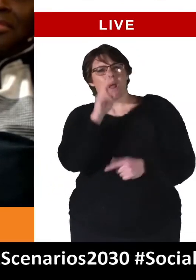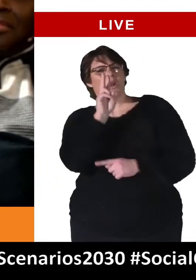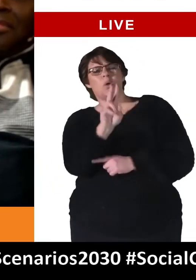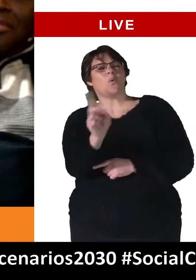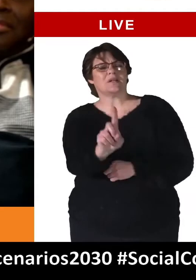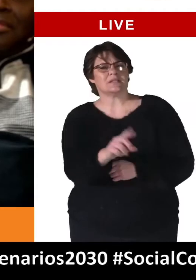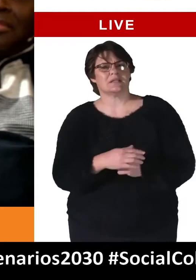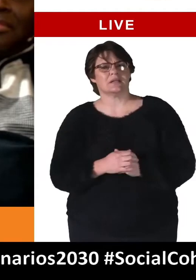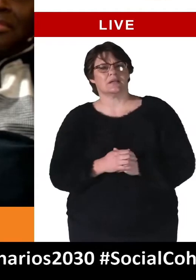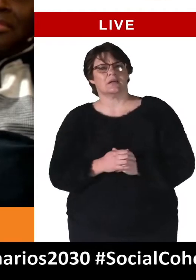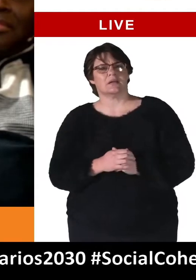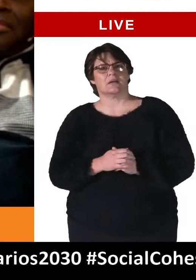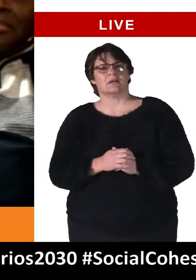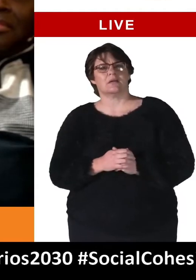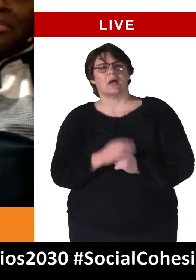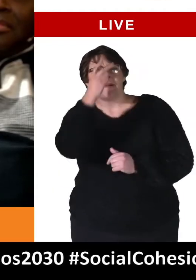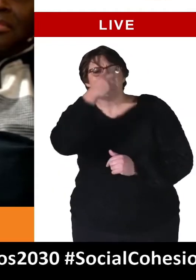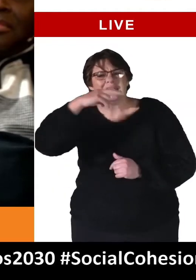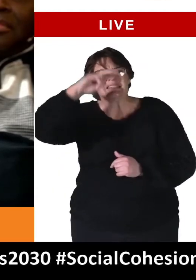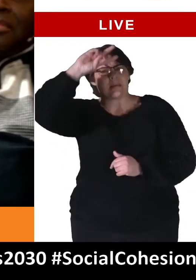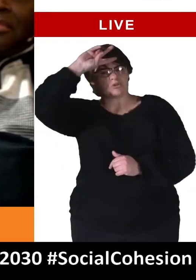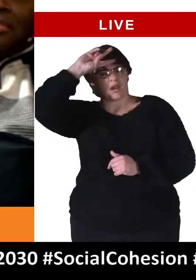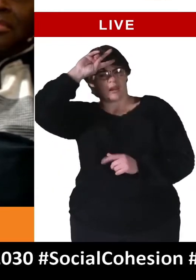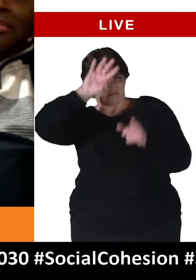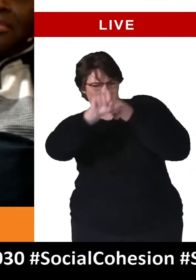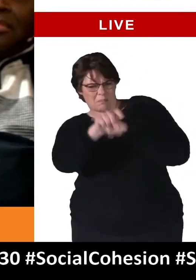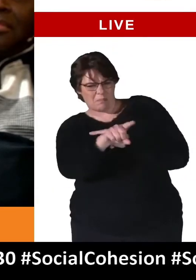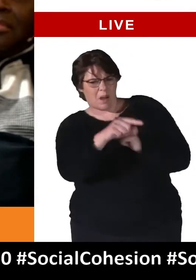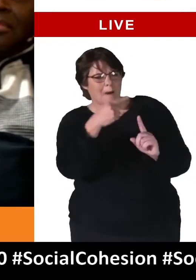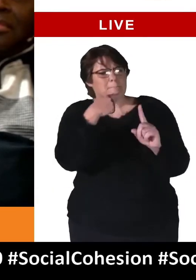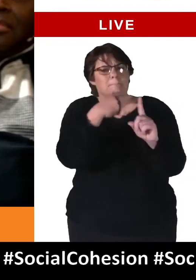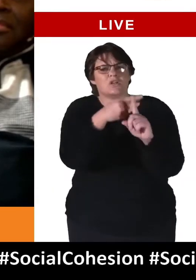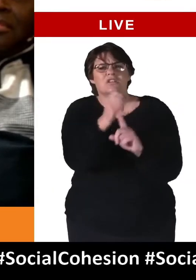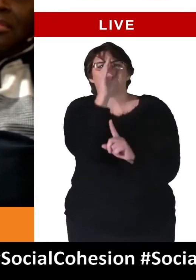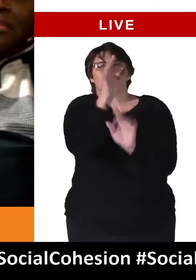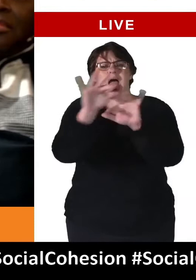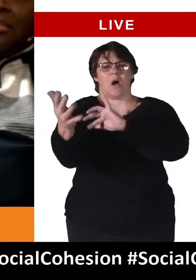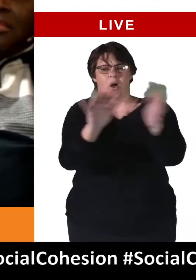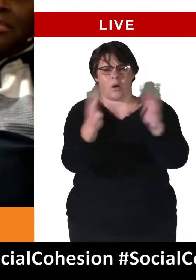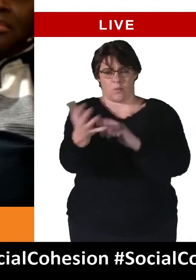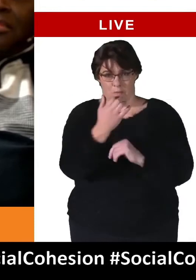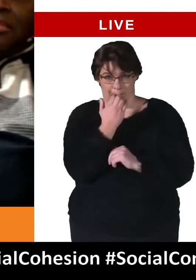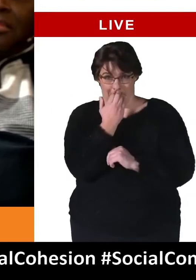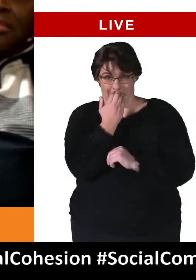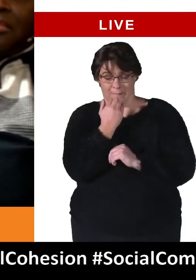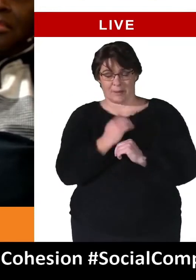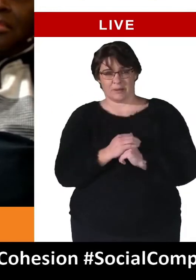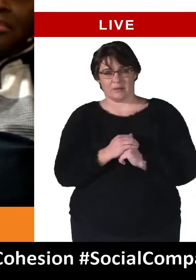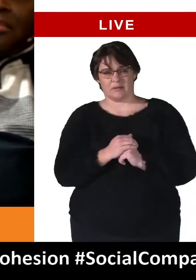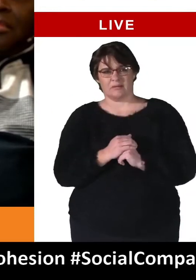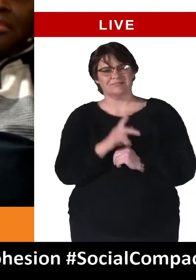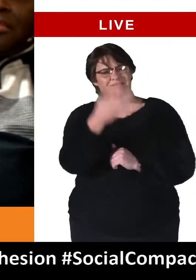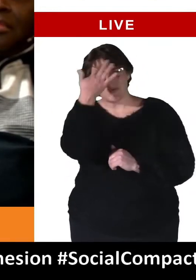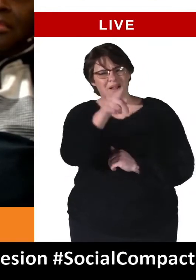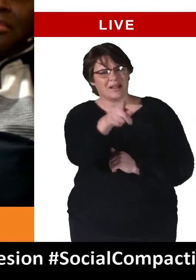at where do the perceptions seem to be about a positive future. And,